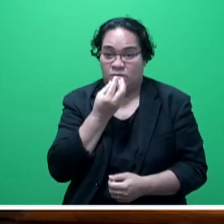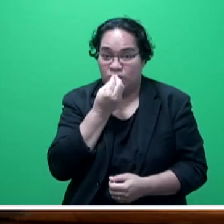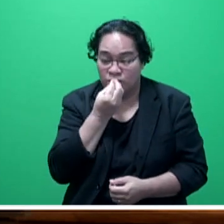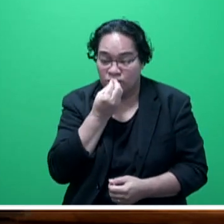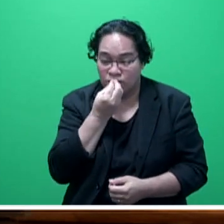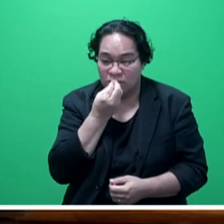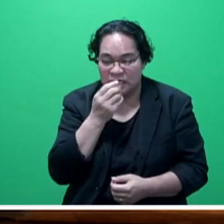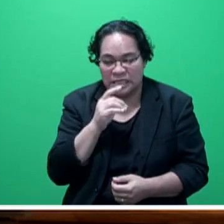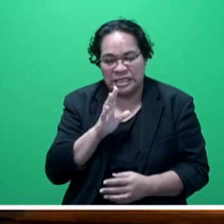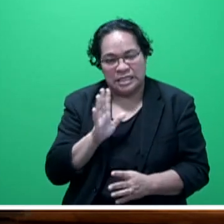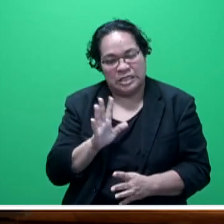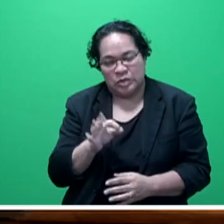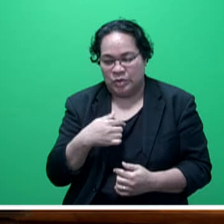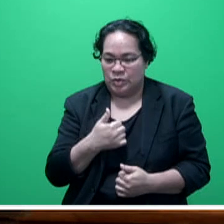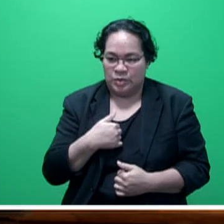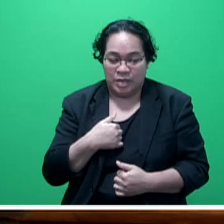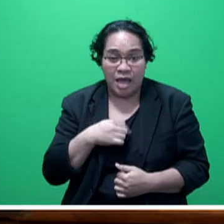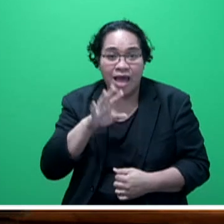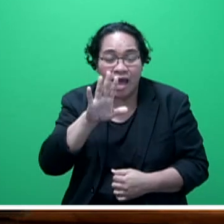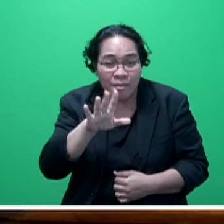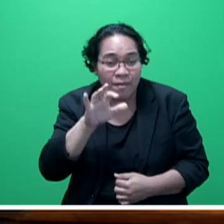highlight that in the